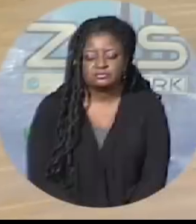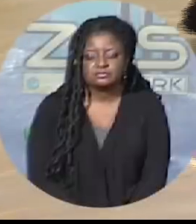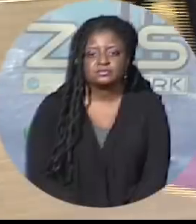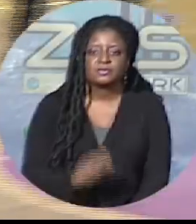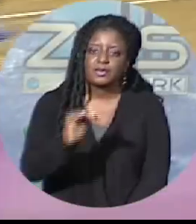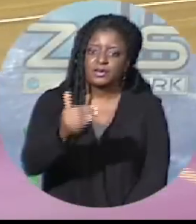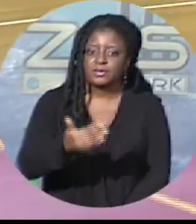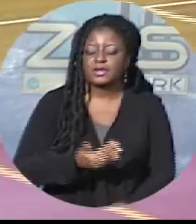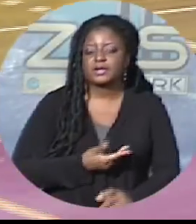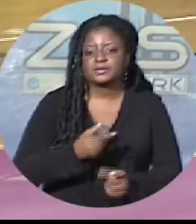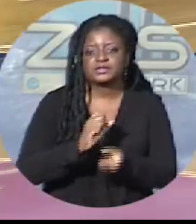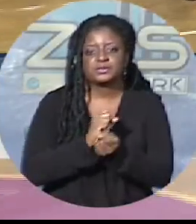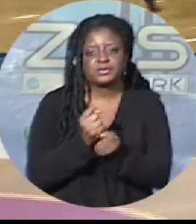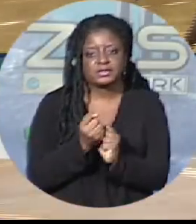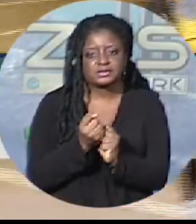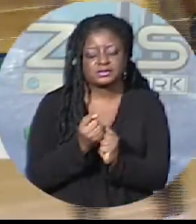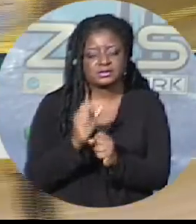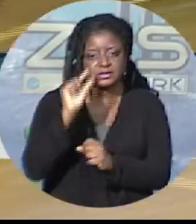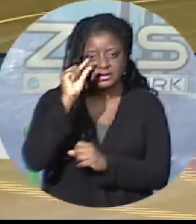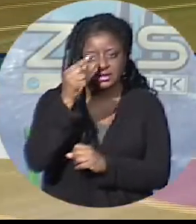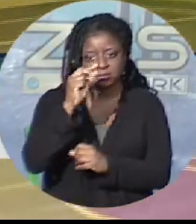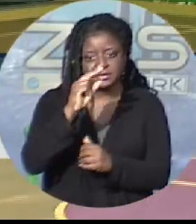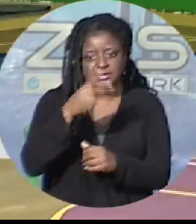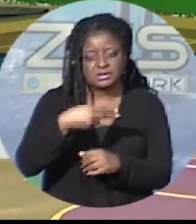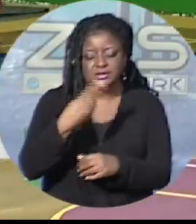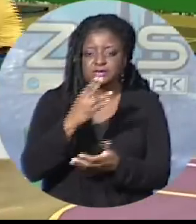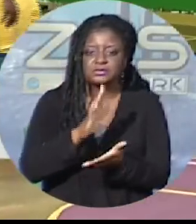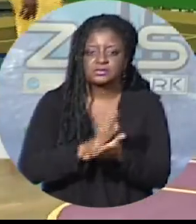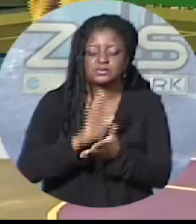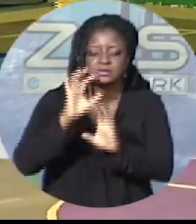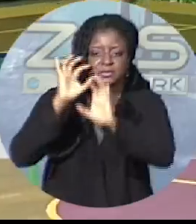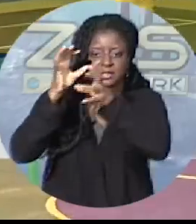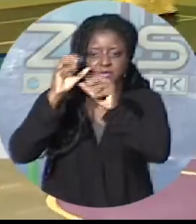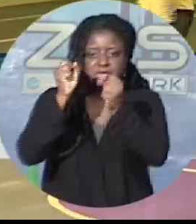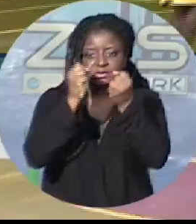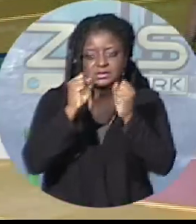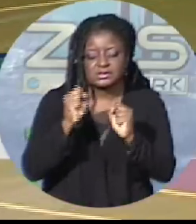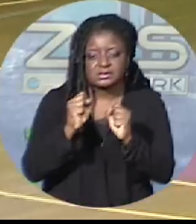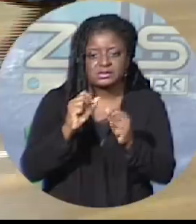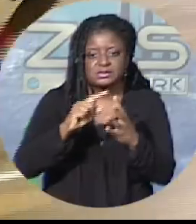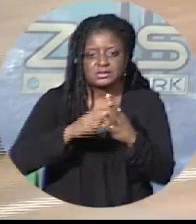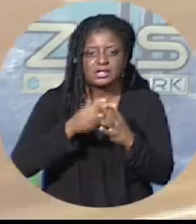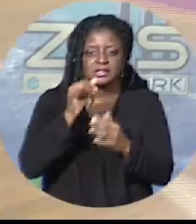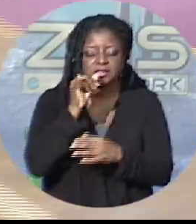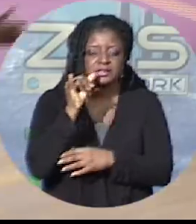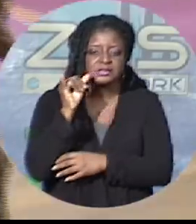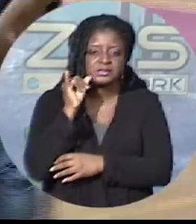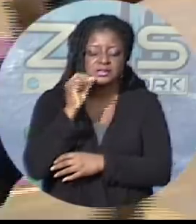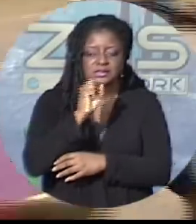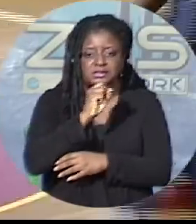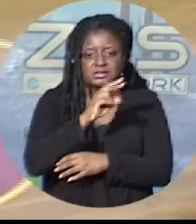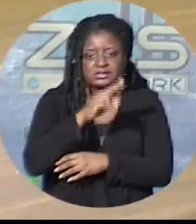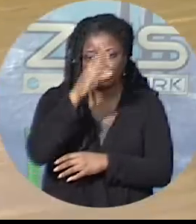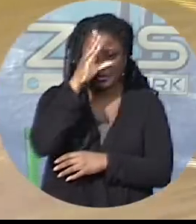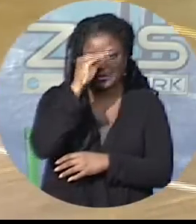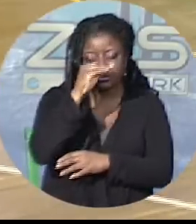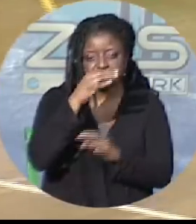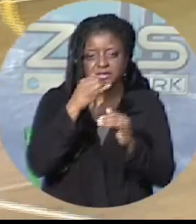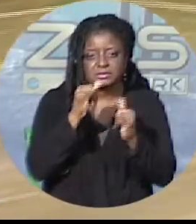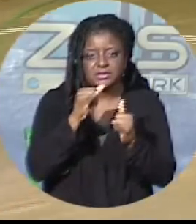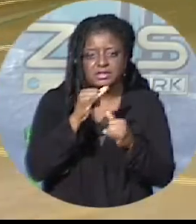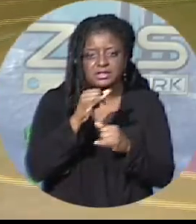Welcome to sports, everybody. The government secondary school's basketball season back in action yesterday. In senior boys play,